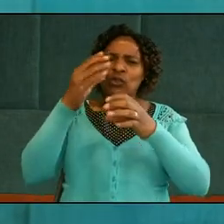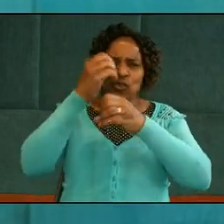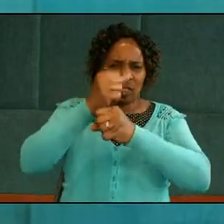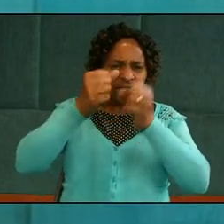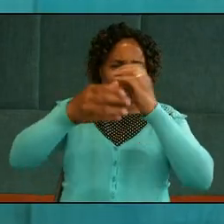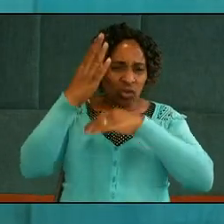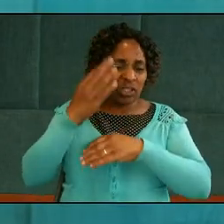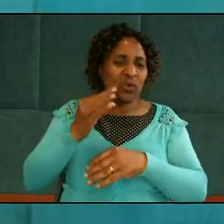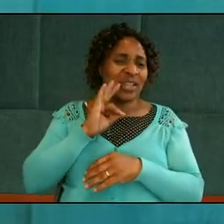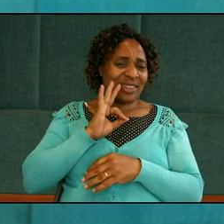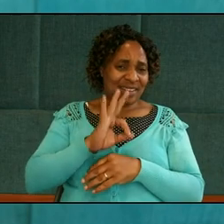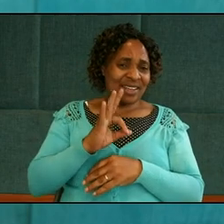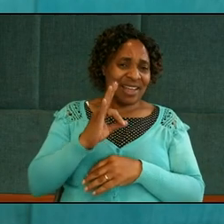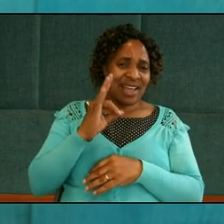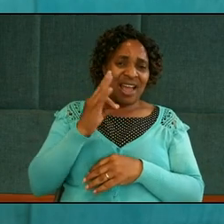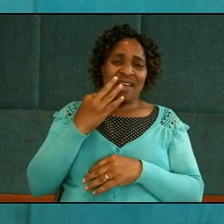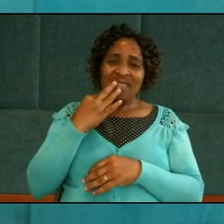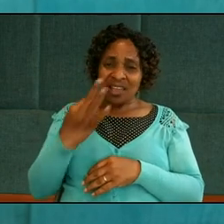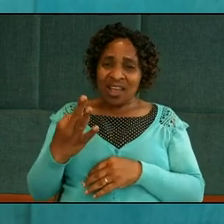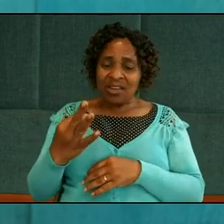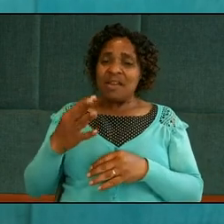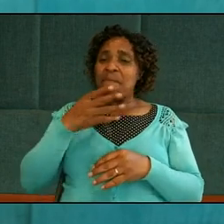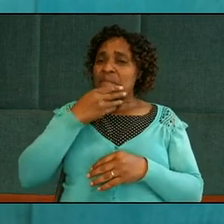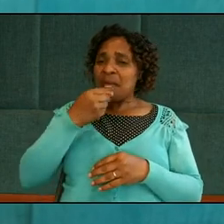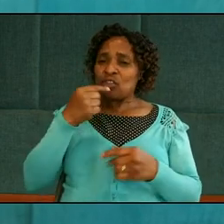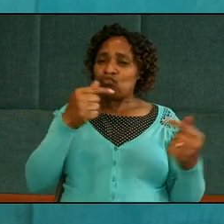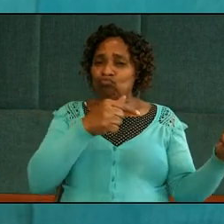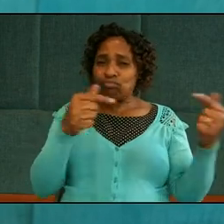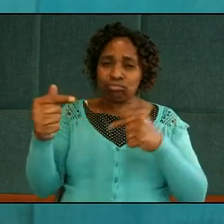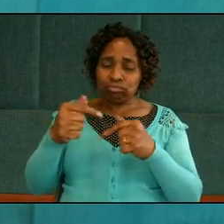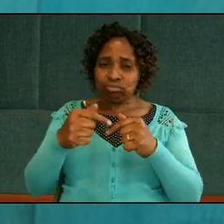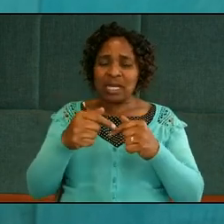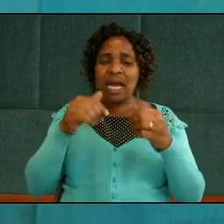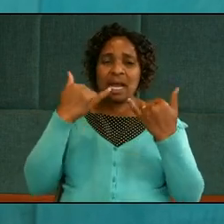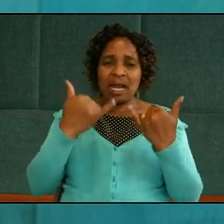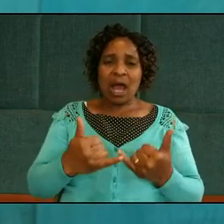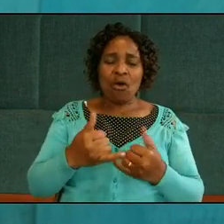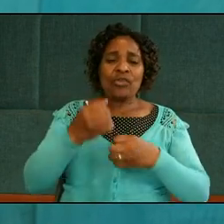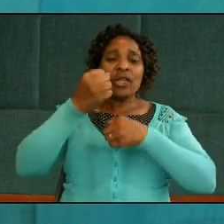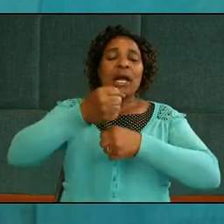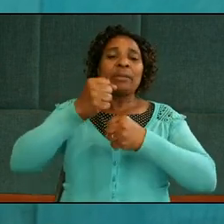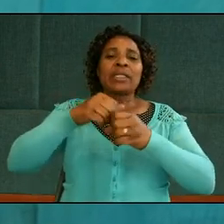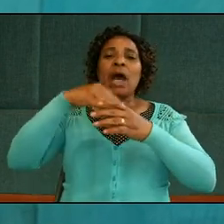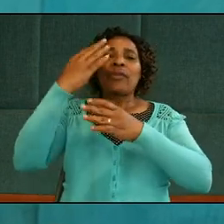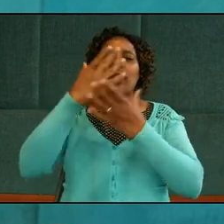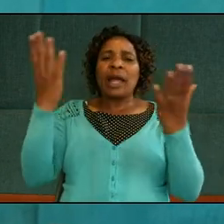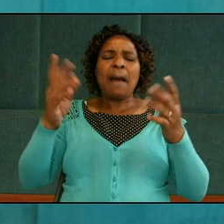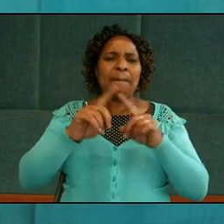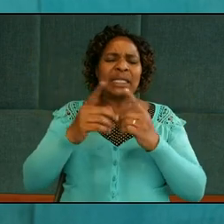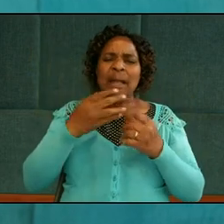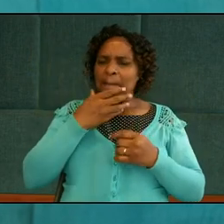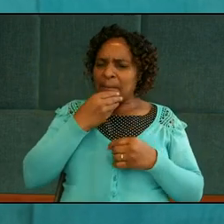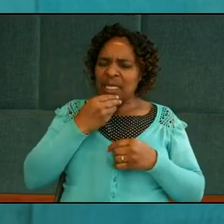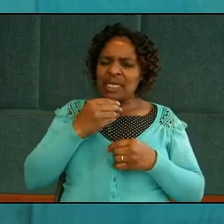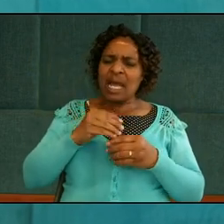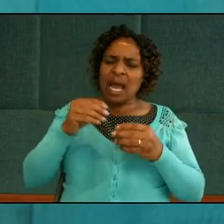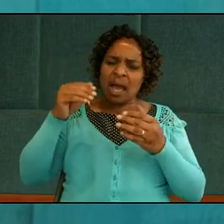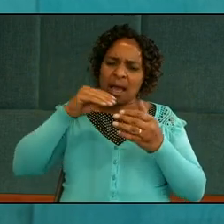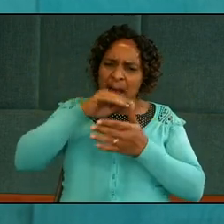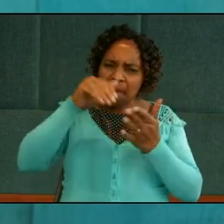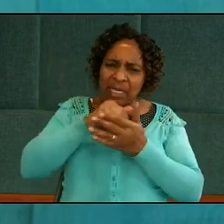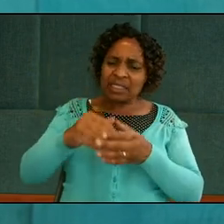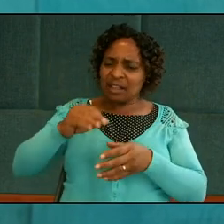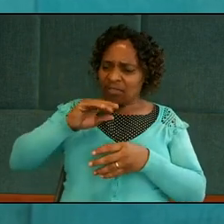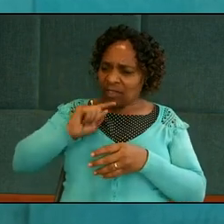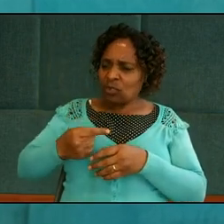men to fight a battle where the Midianites said the camels were outnumbered and the men were among the thousands. So